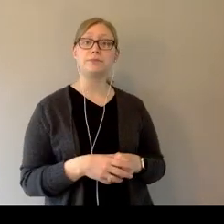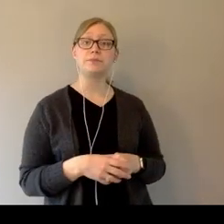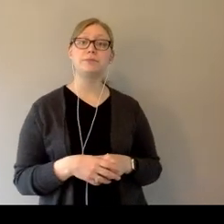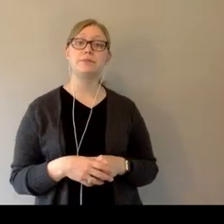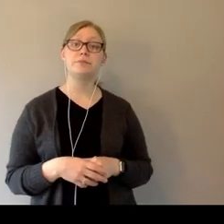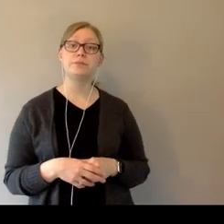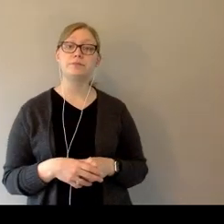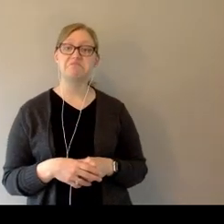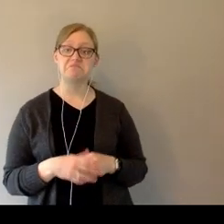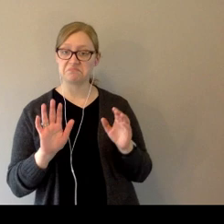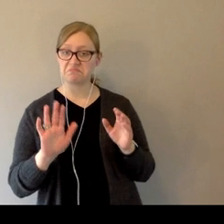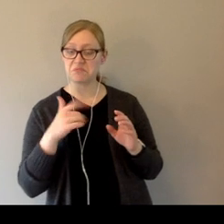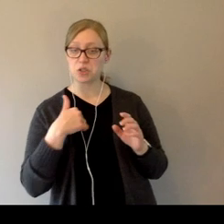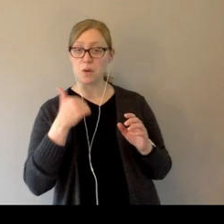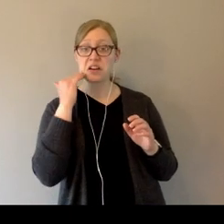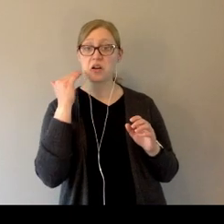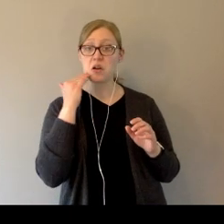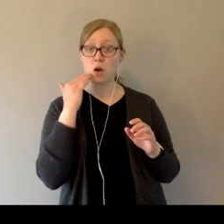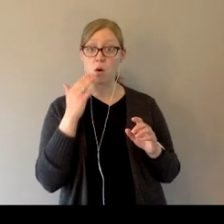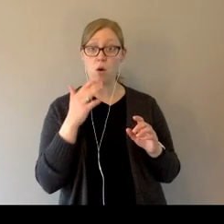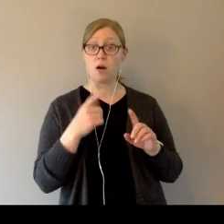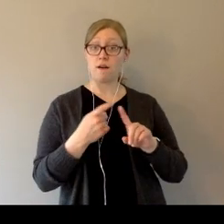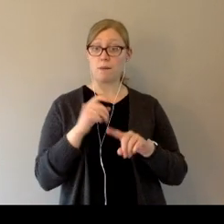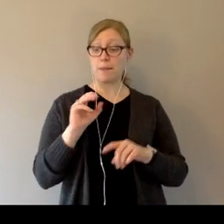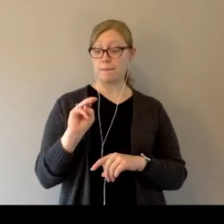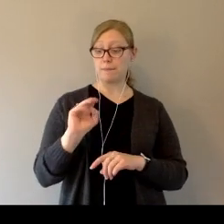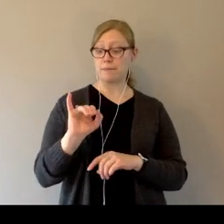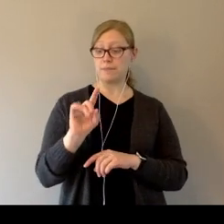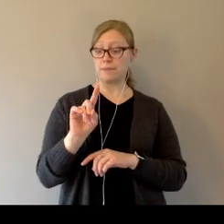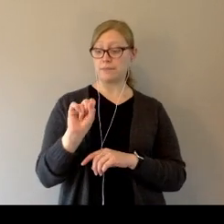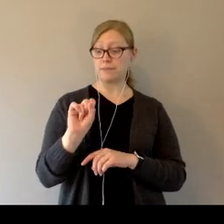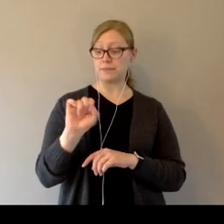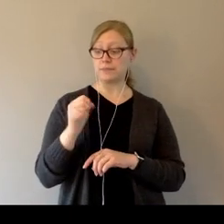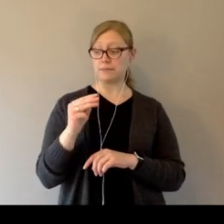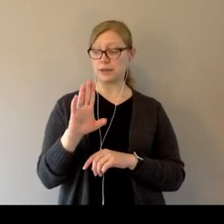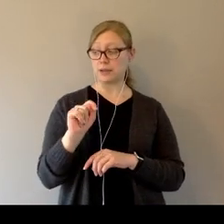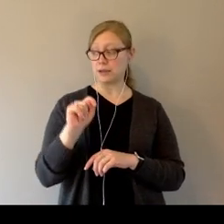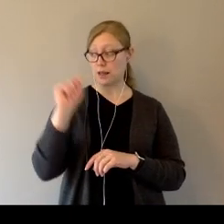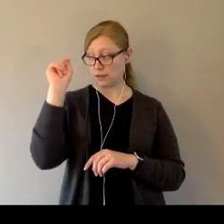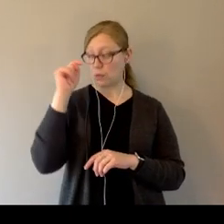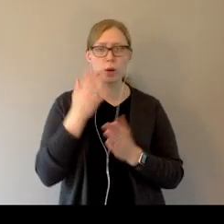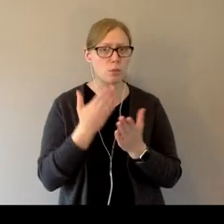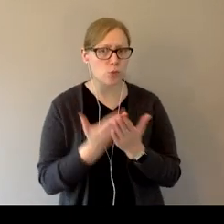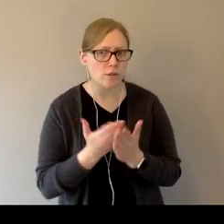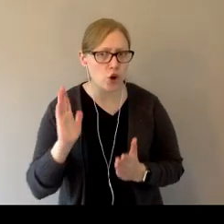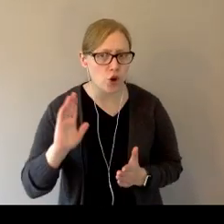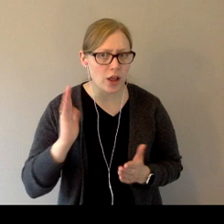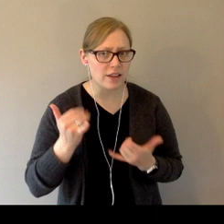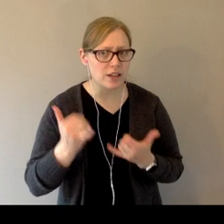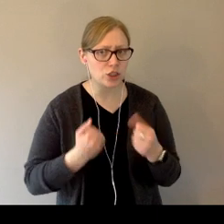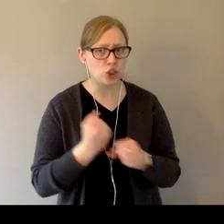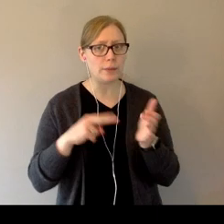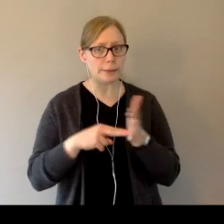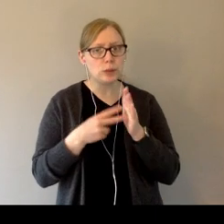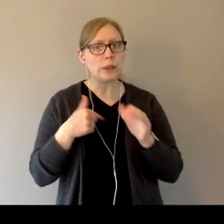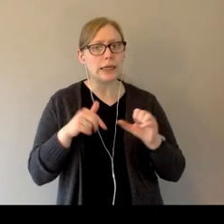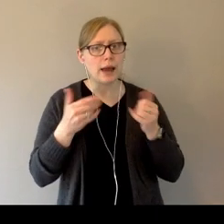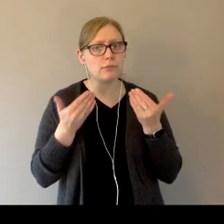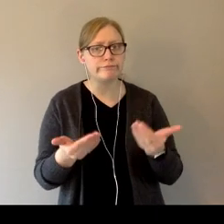know by the mid-segment theorem, which we proved earlier this year, so we can use that. So we're going to say